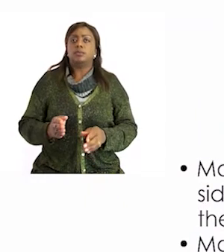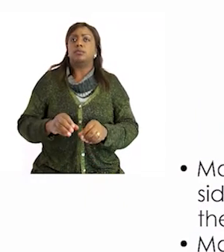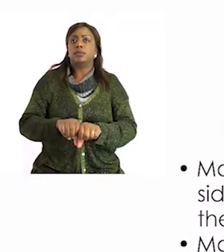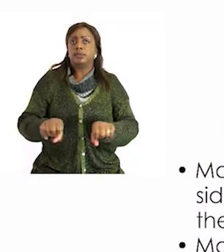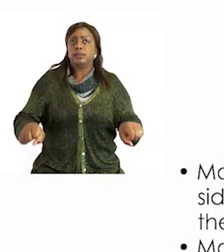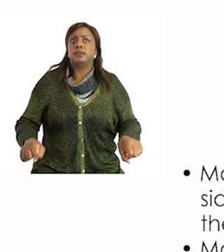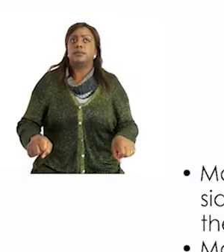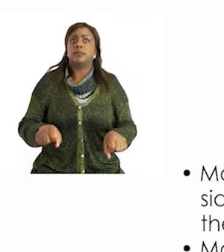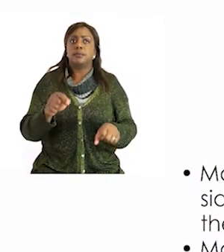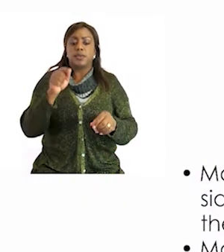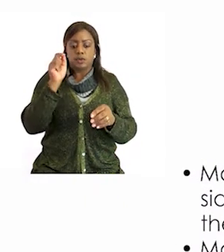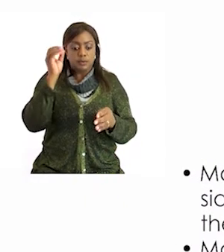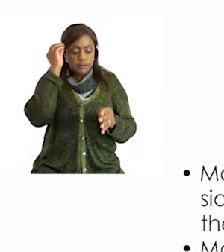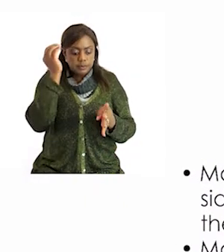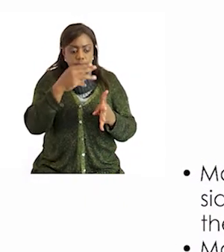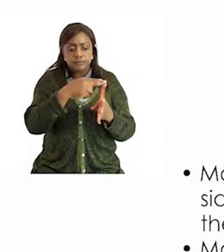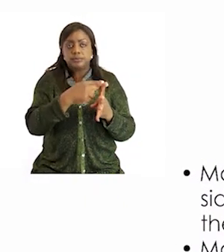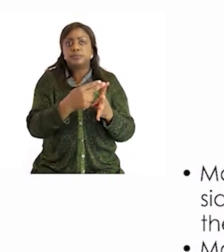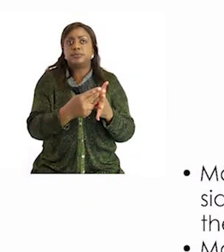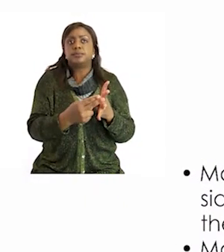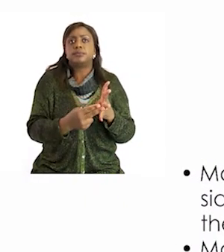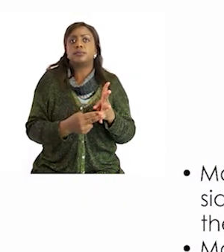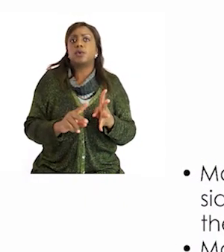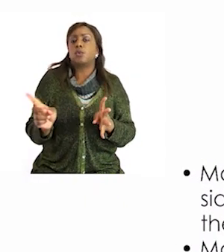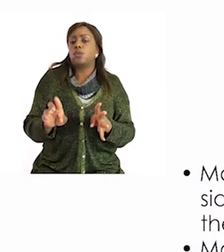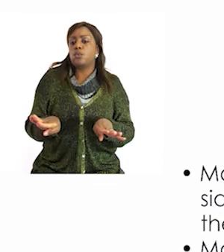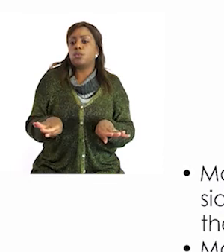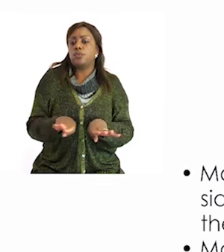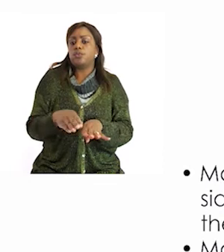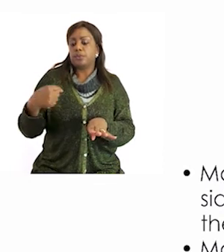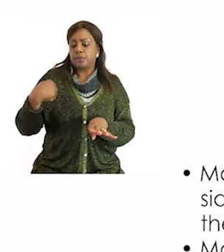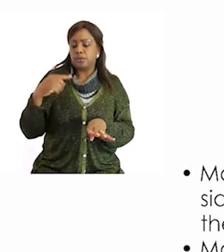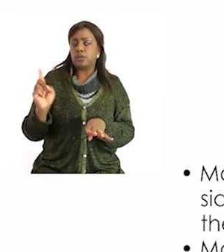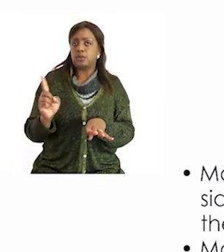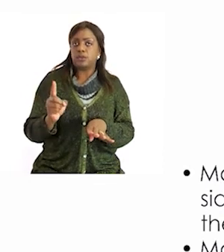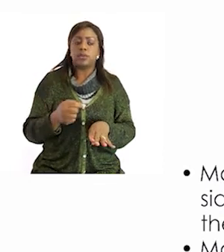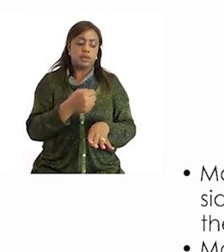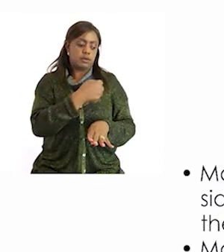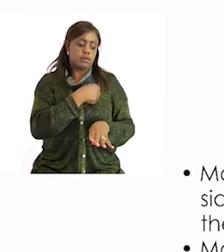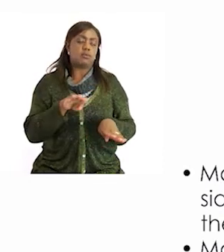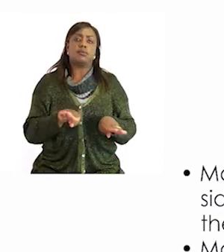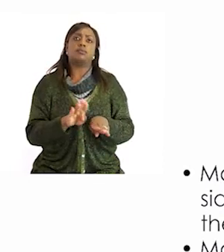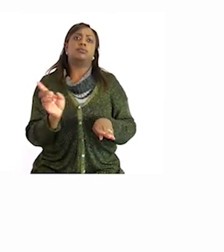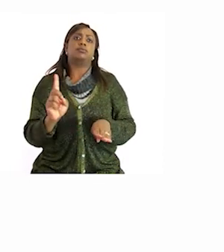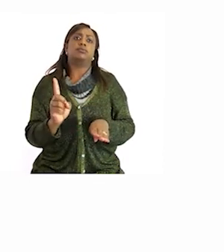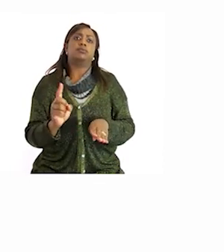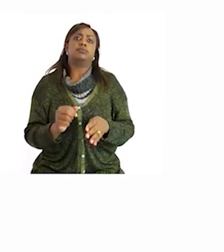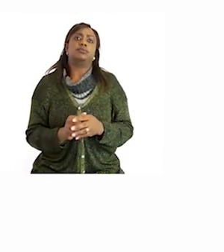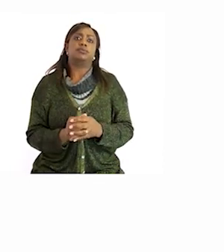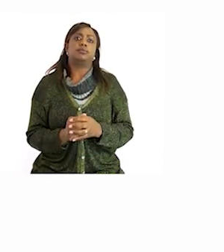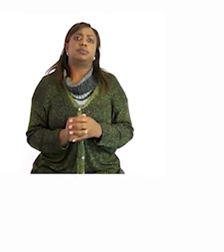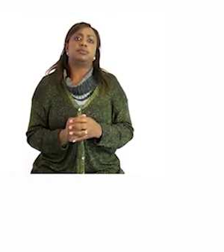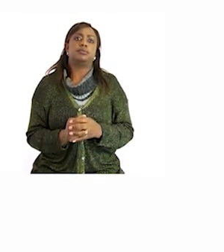diagram, then we have to look at the organs that these body systems in-house. And for